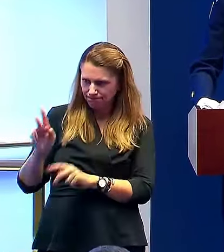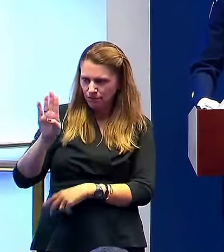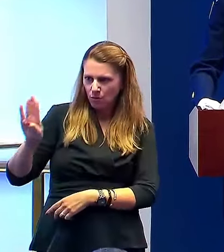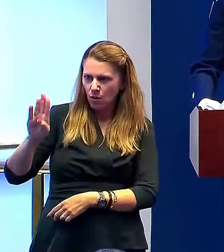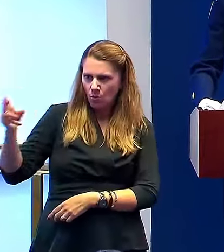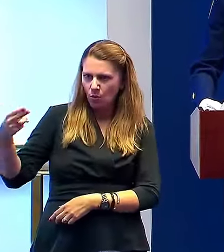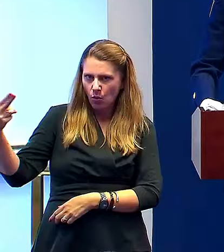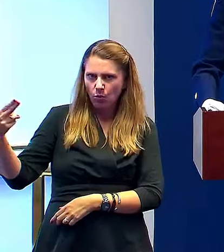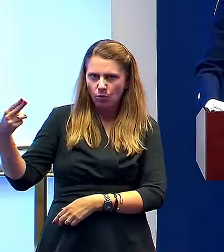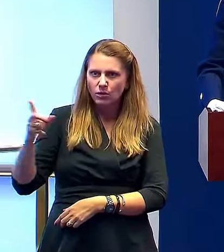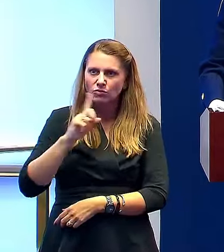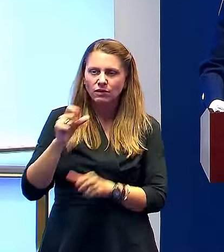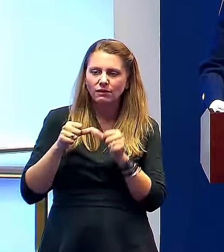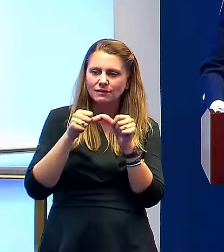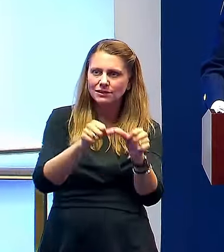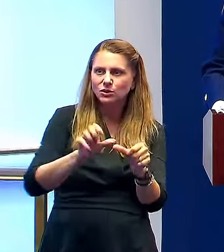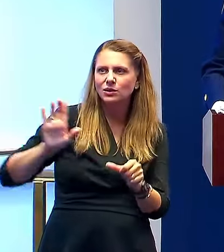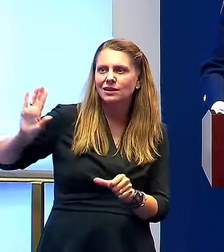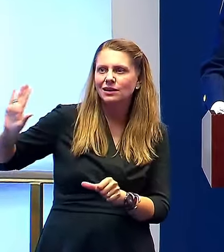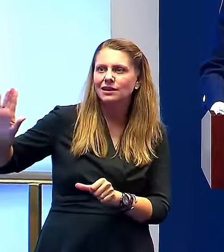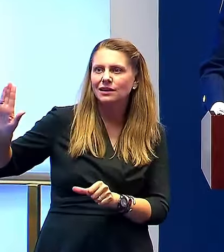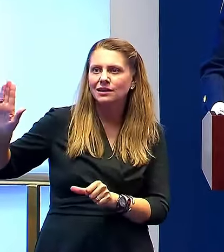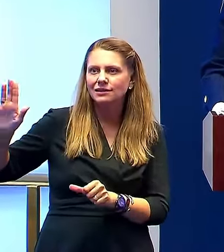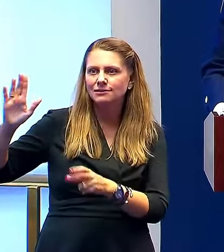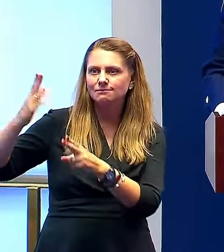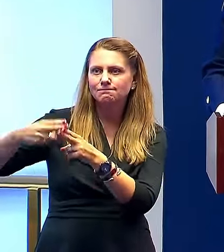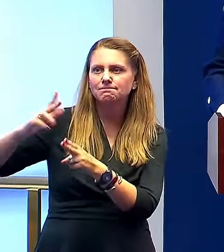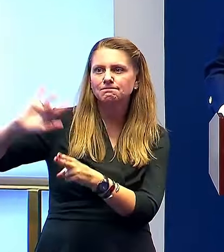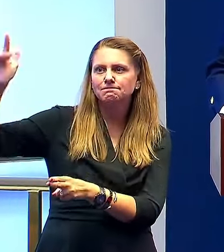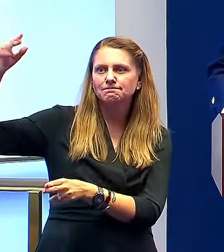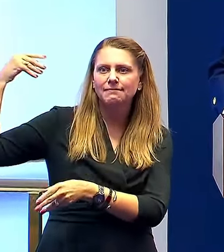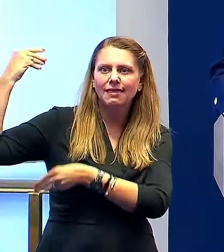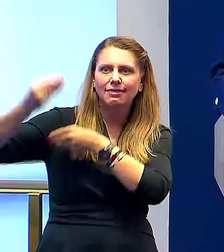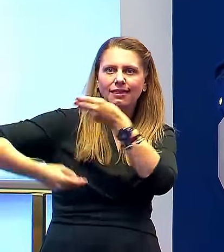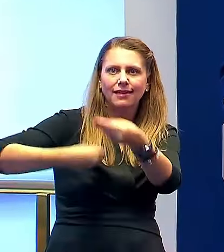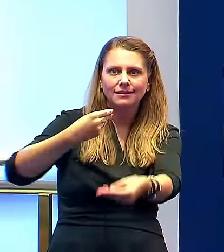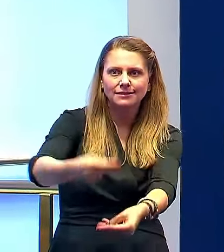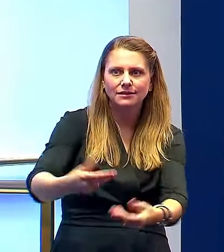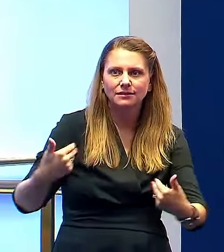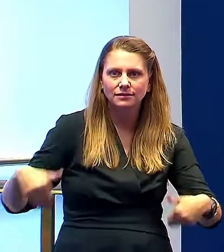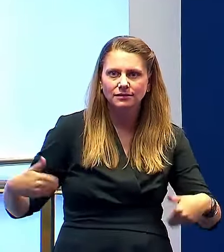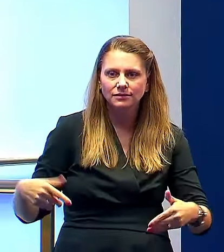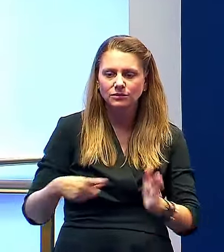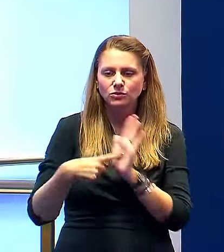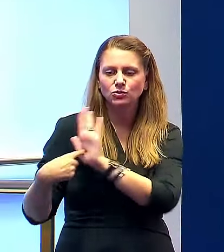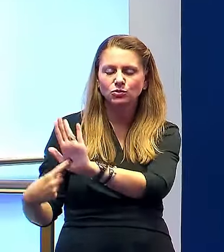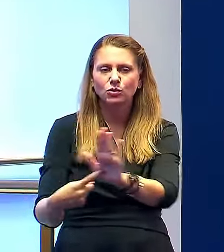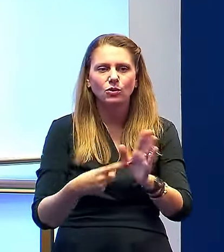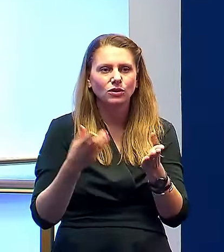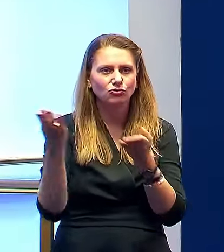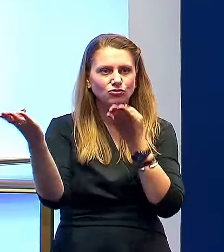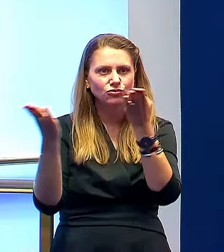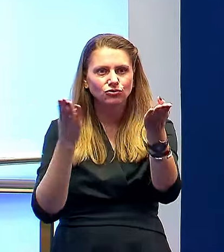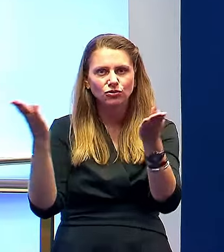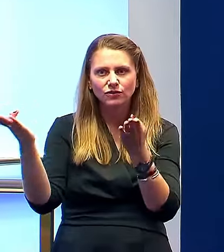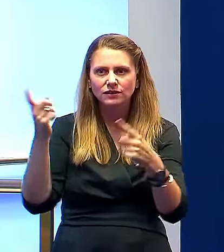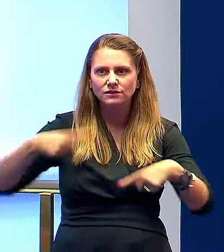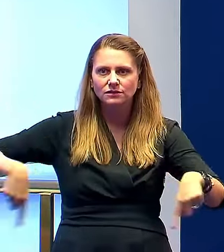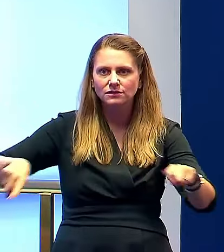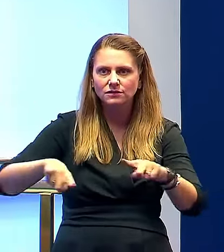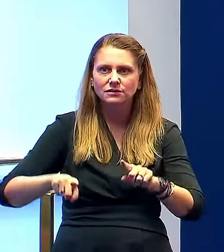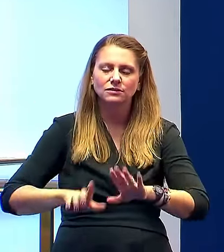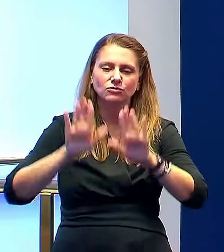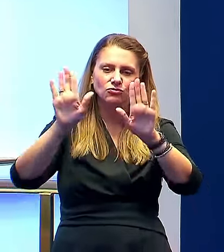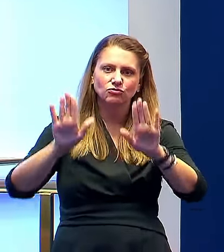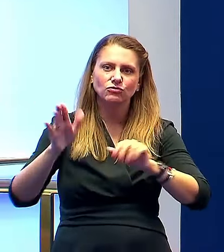legacy. And in doing so, they do carry out his, excuse me, a legacy of service to our great nation. These men and